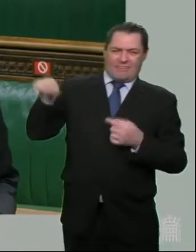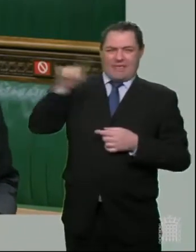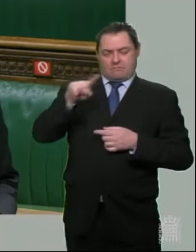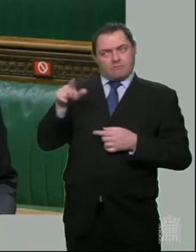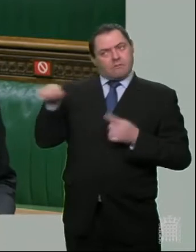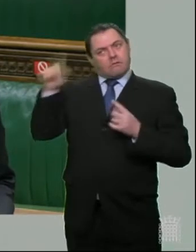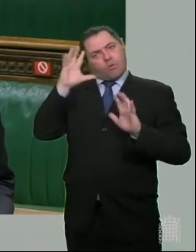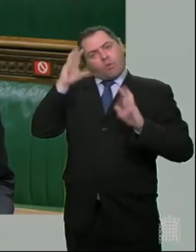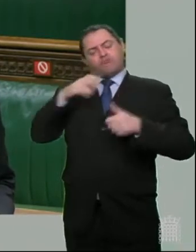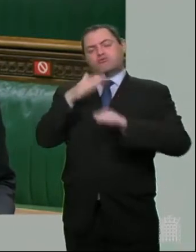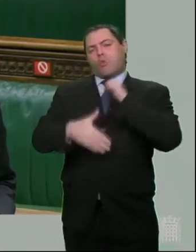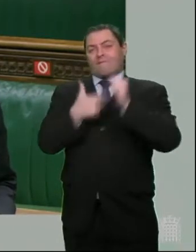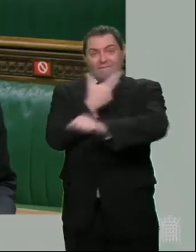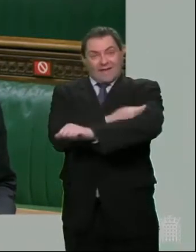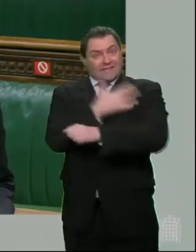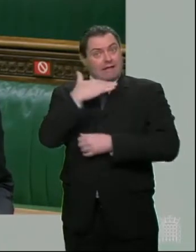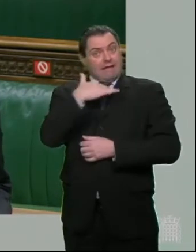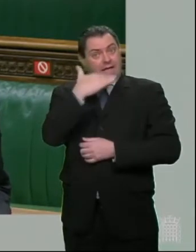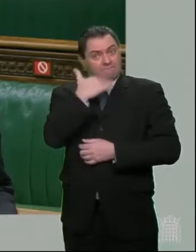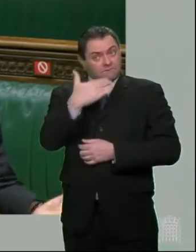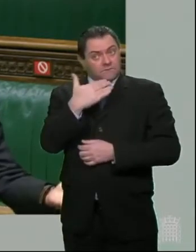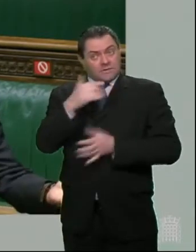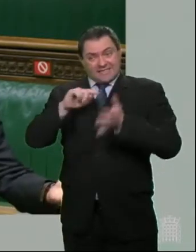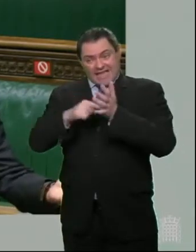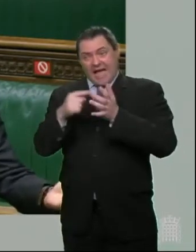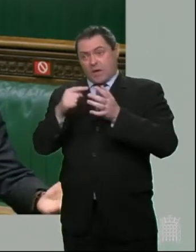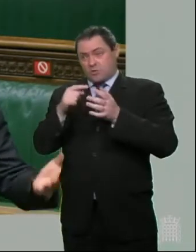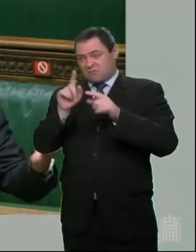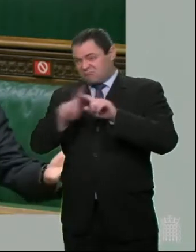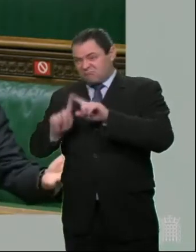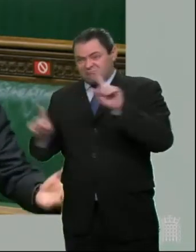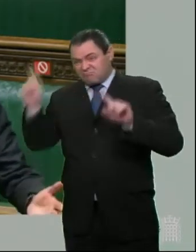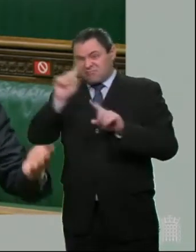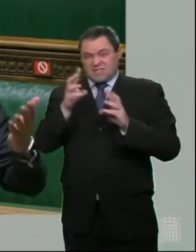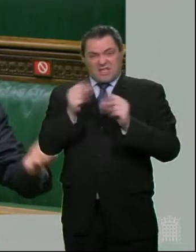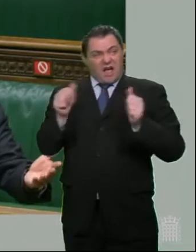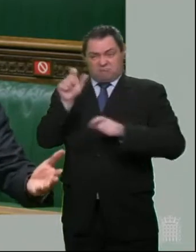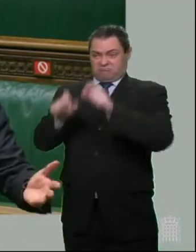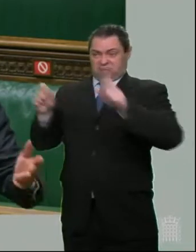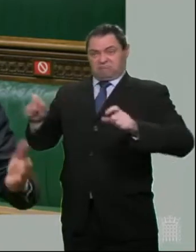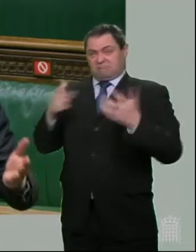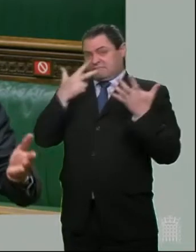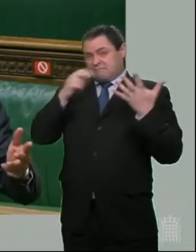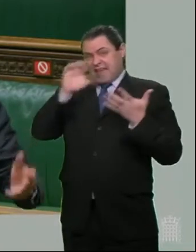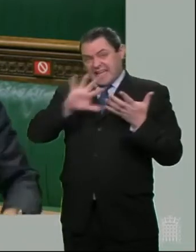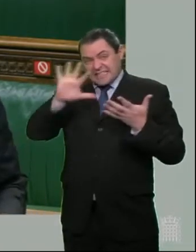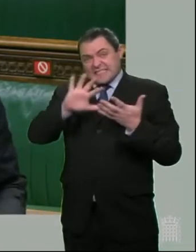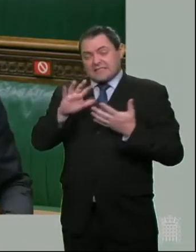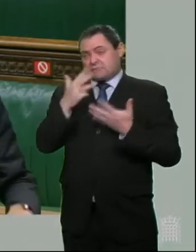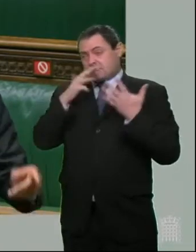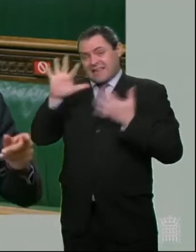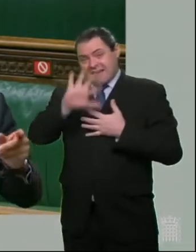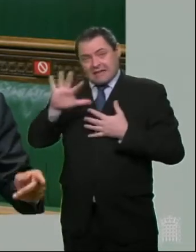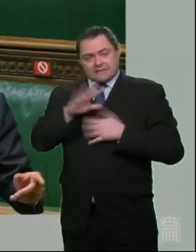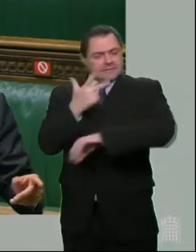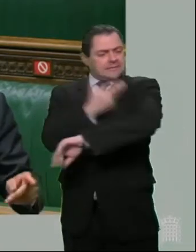to the availability of the vaccine in our local towns. We have constituents who are in their 80s, in their 90s, who have not yet had the